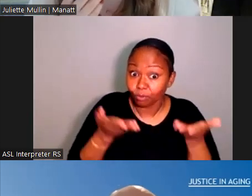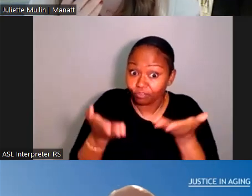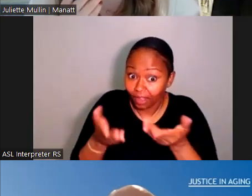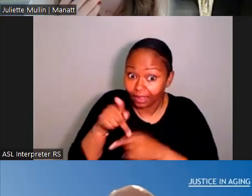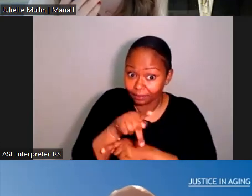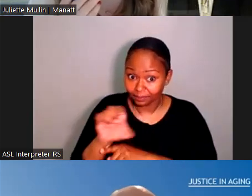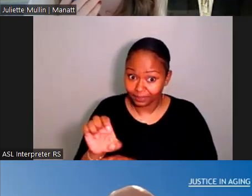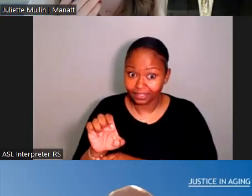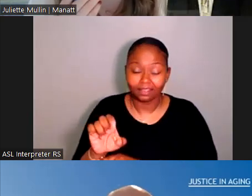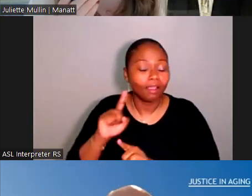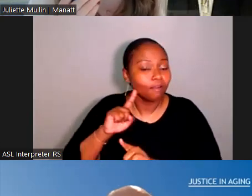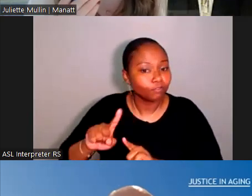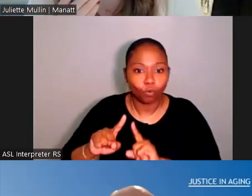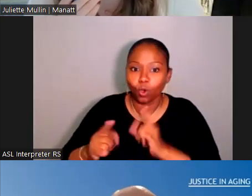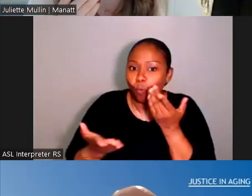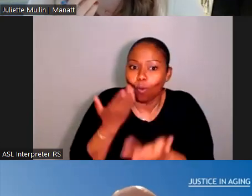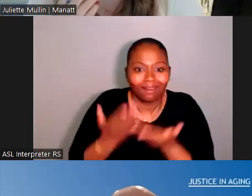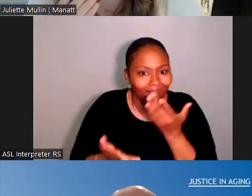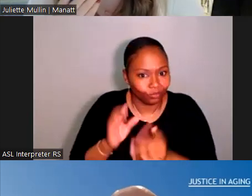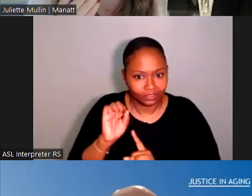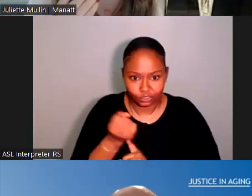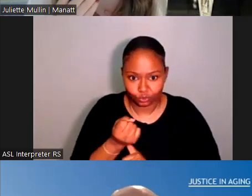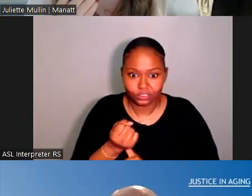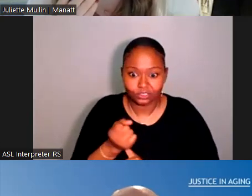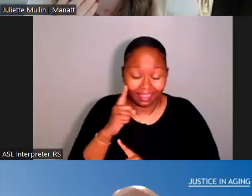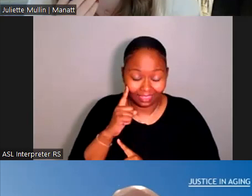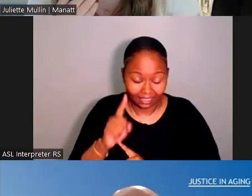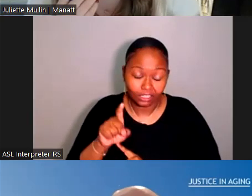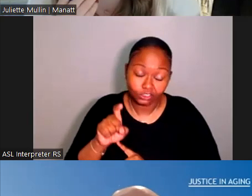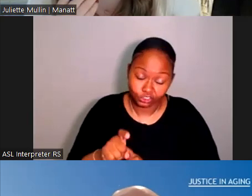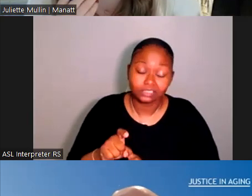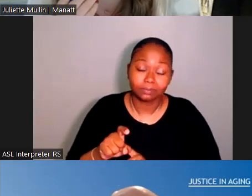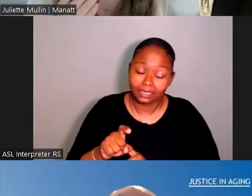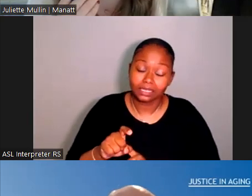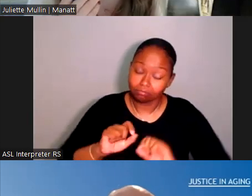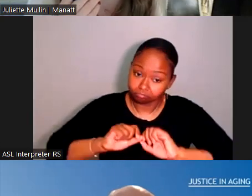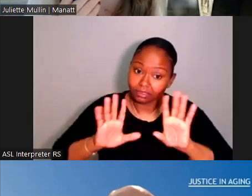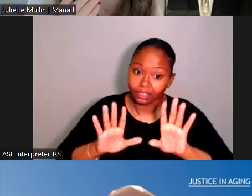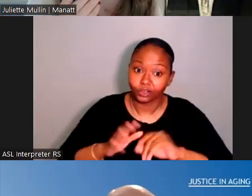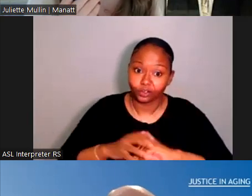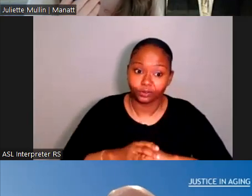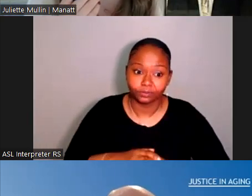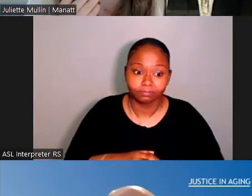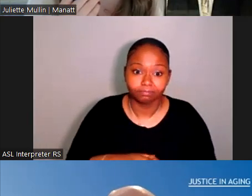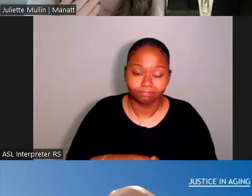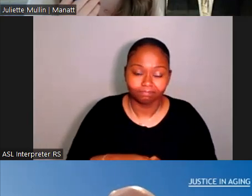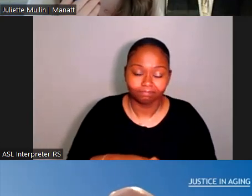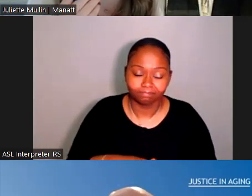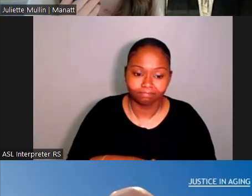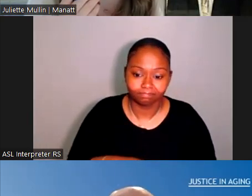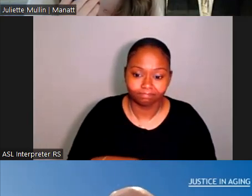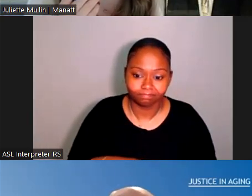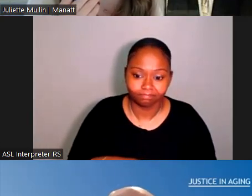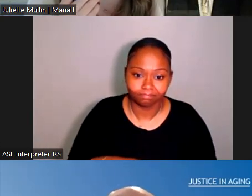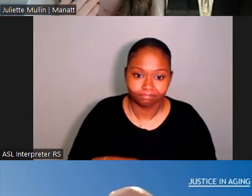under whatever circumstances, then I think it should be explicit here. And it should